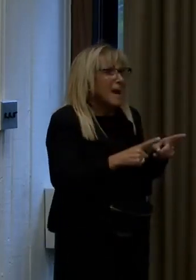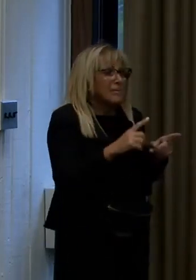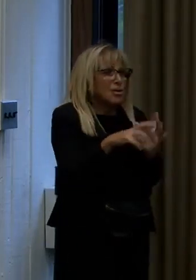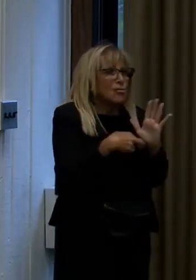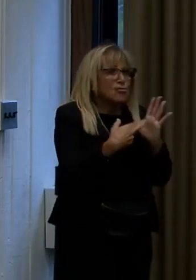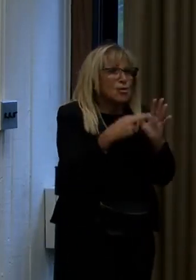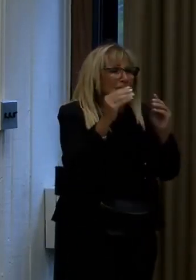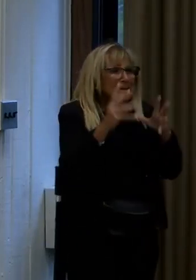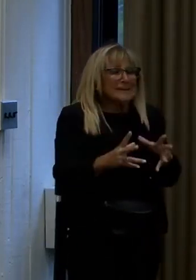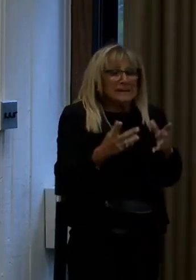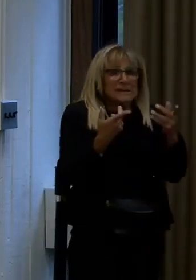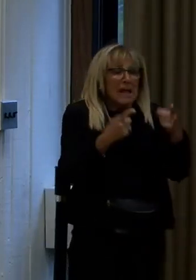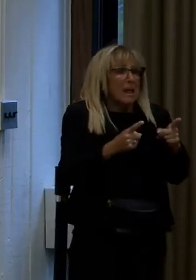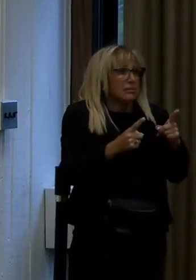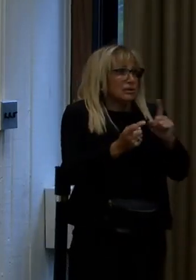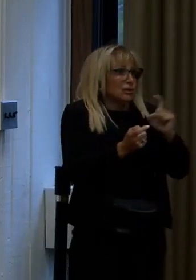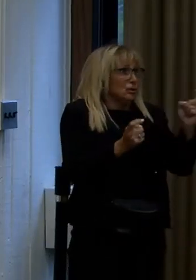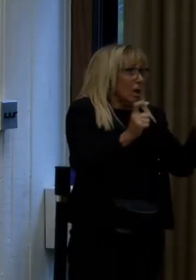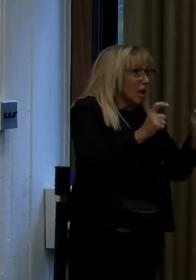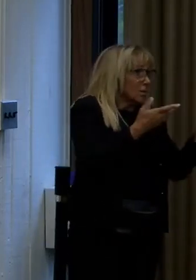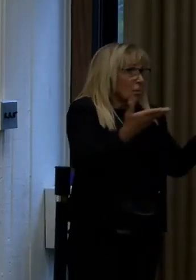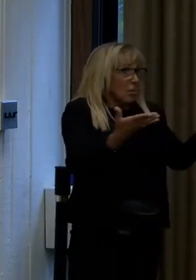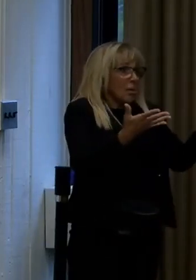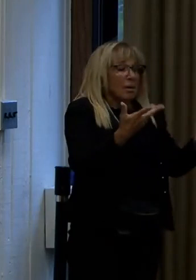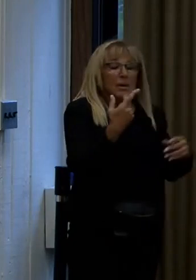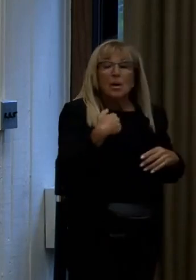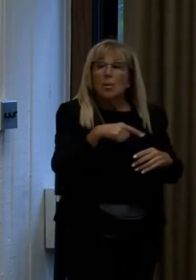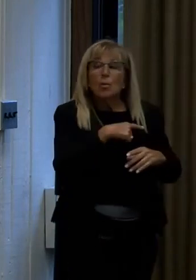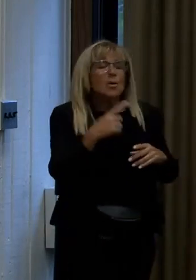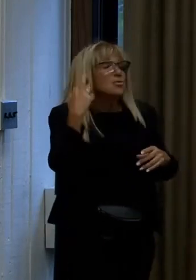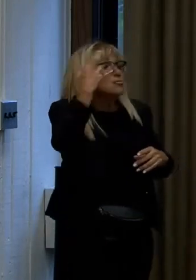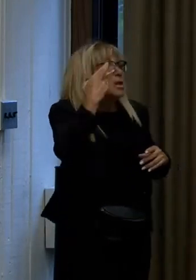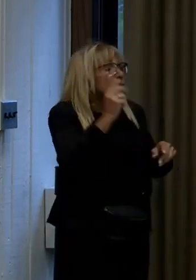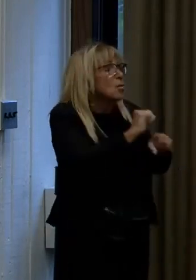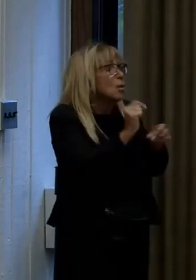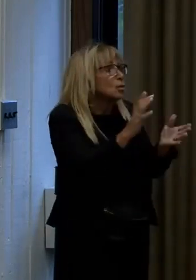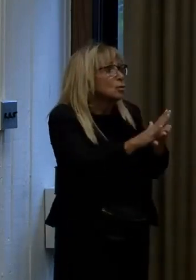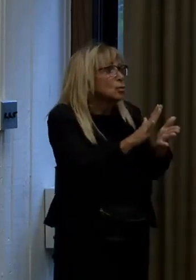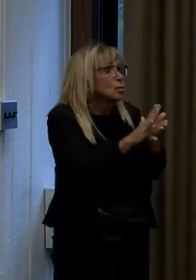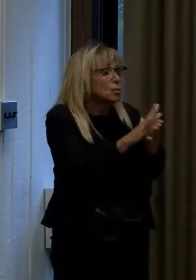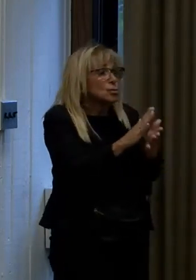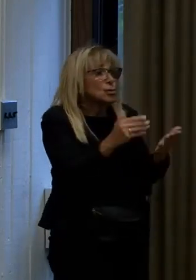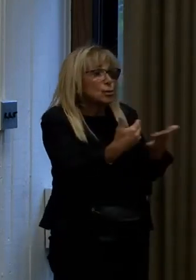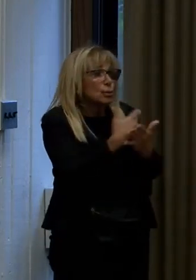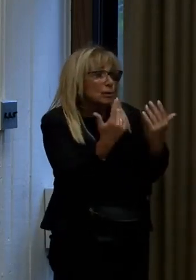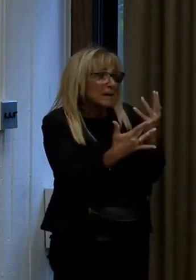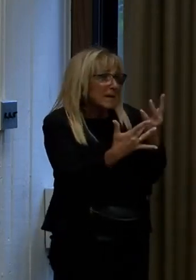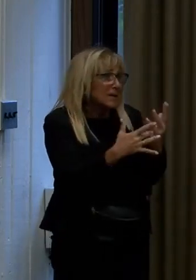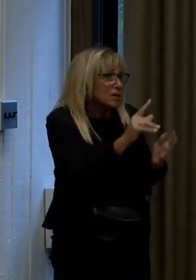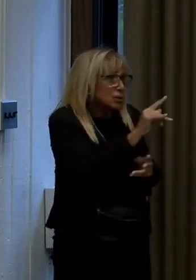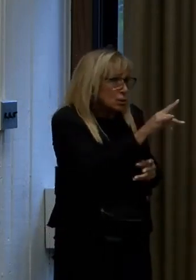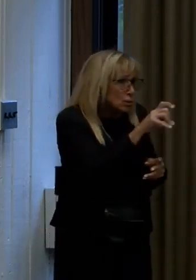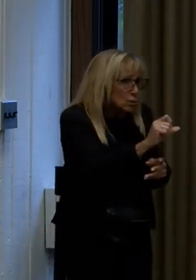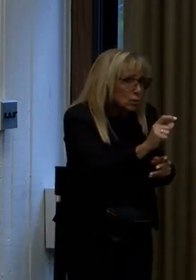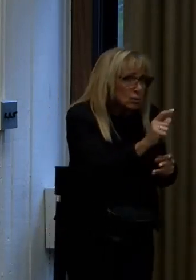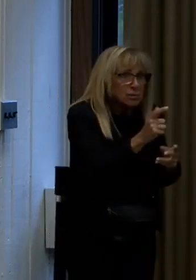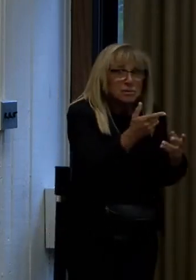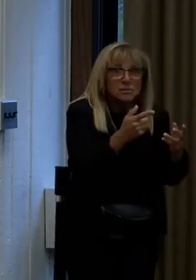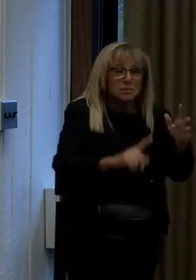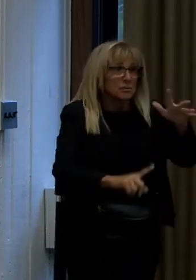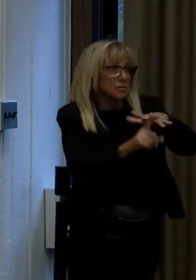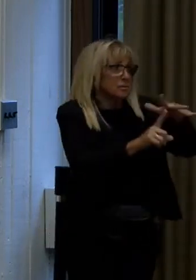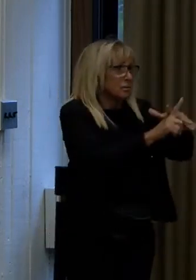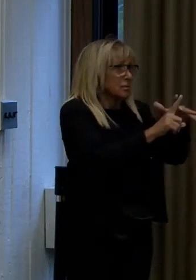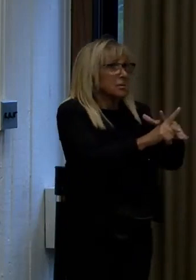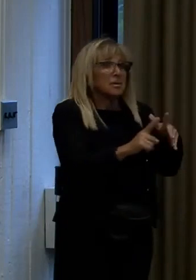the teacher is going to be. But we find, you know, working in schools, that when new technology and tools are introduced, it